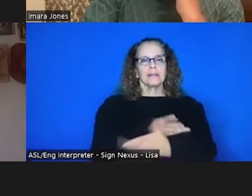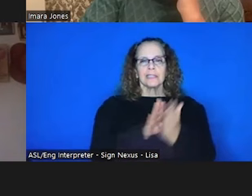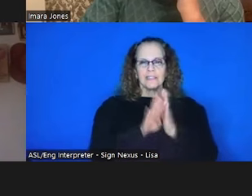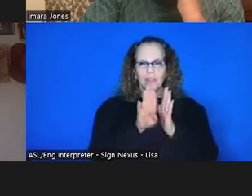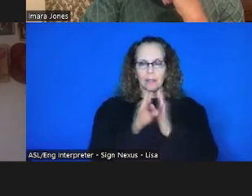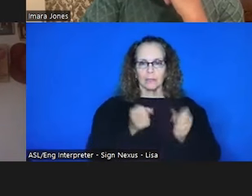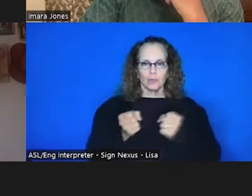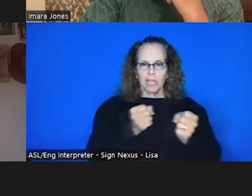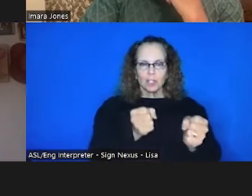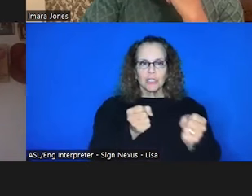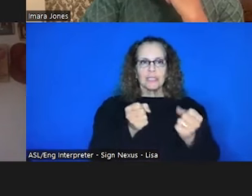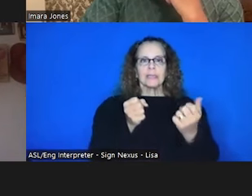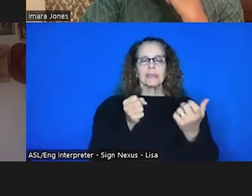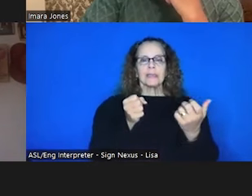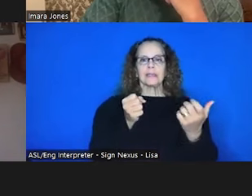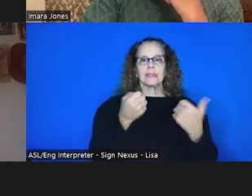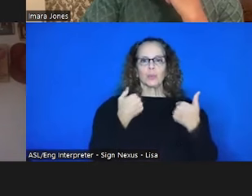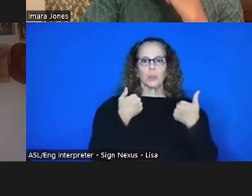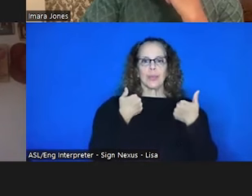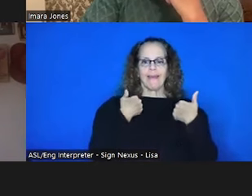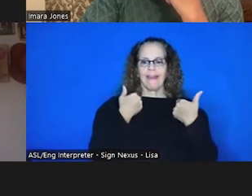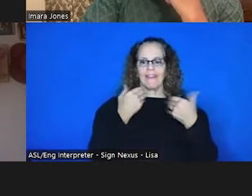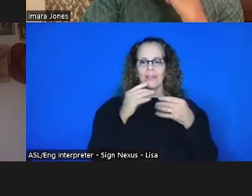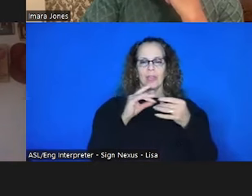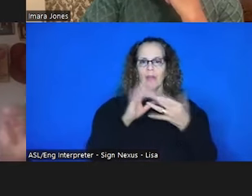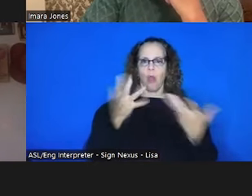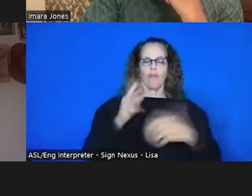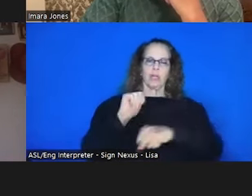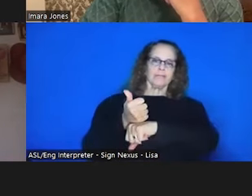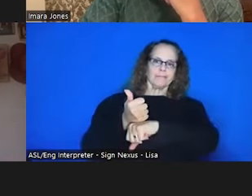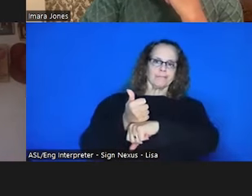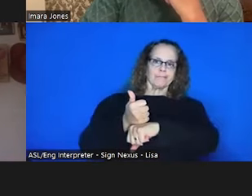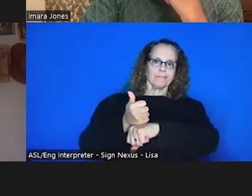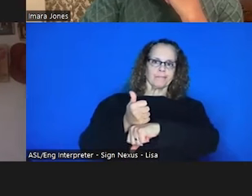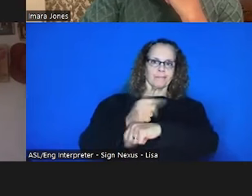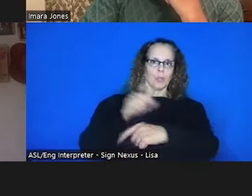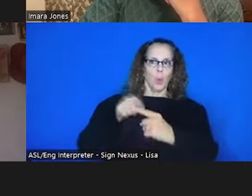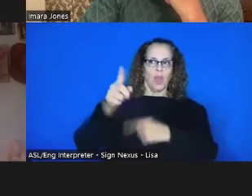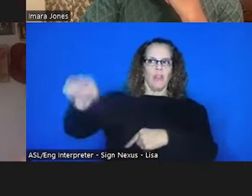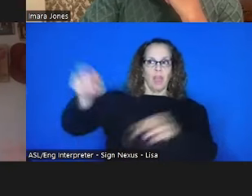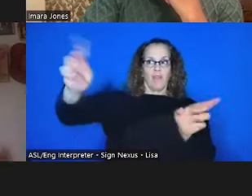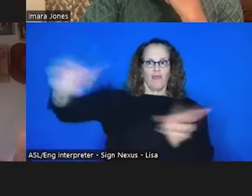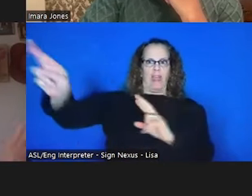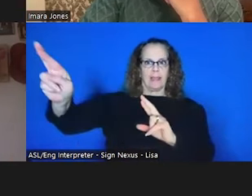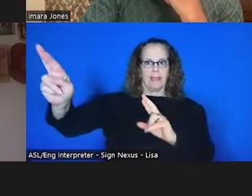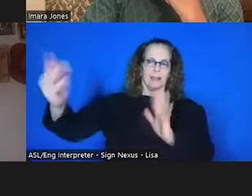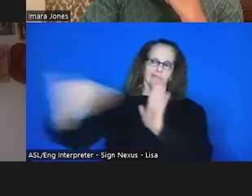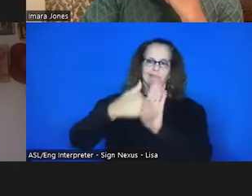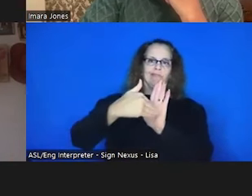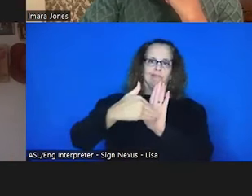really have that counter narrative already established when they come at us with their transphobic